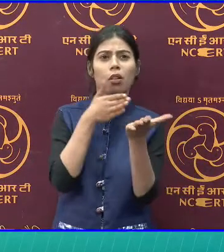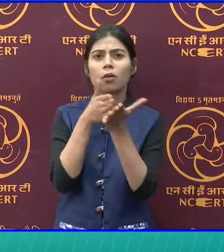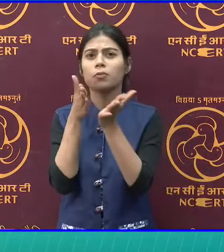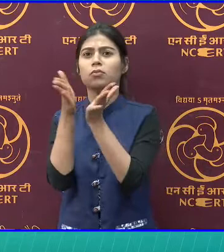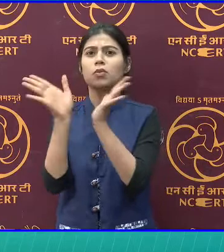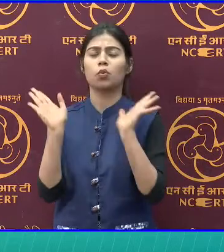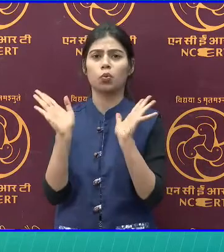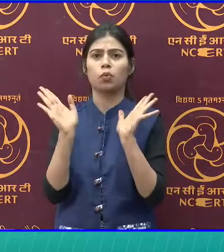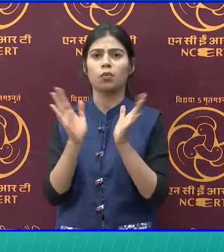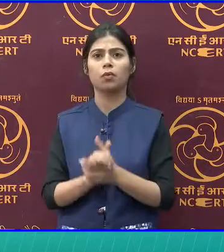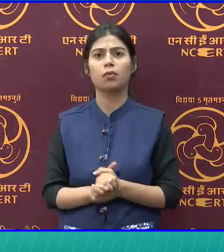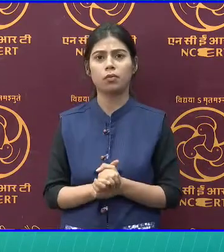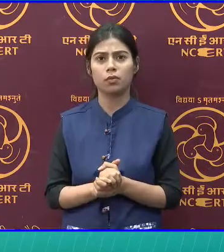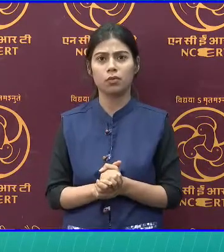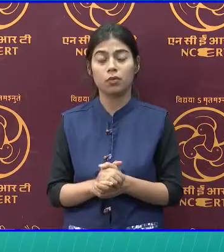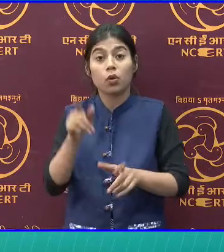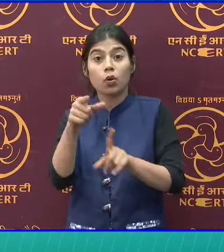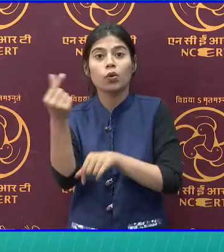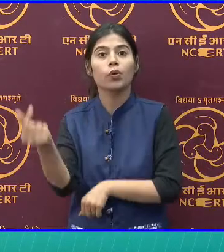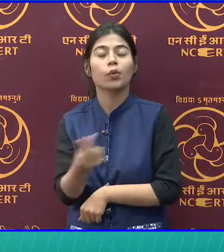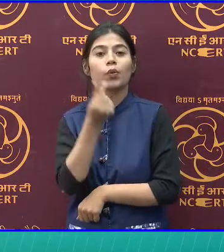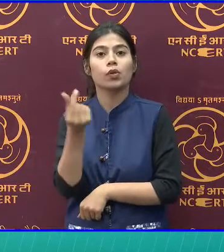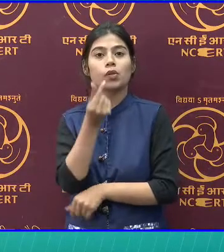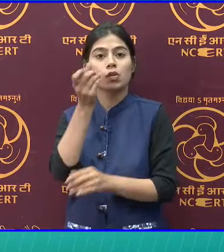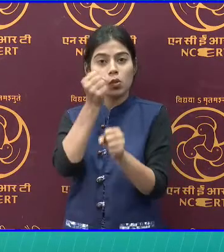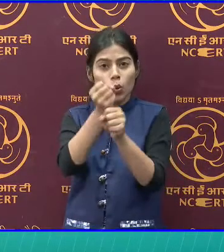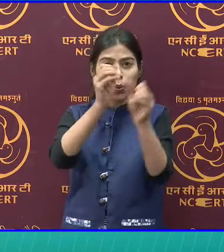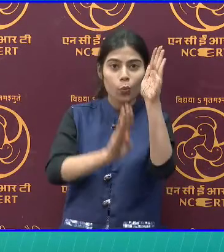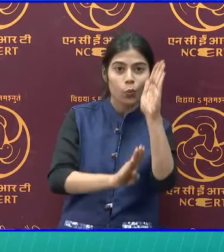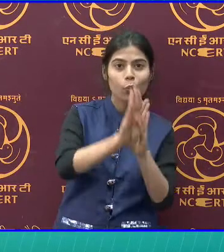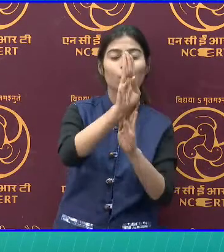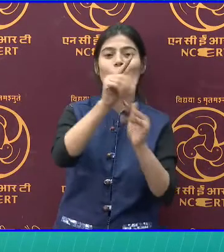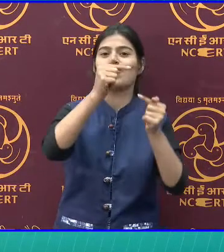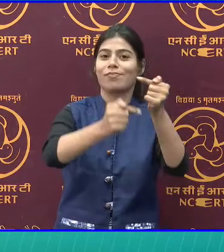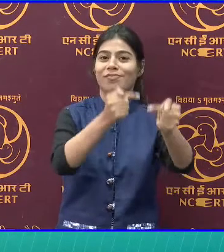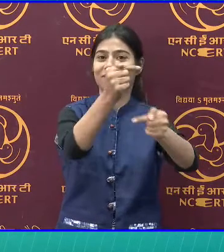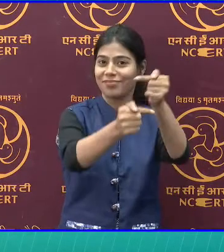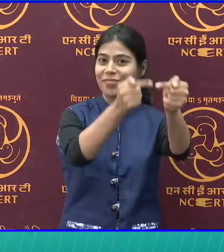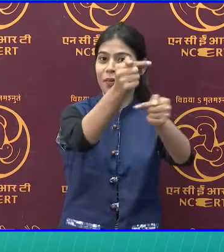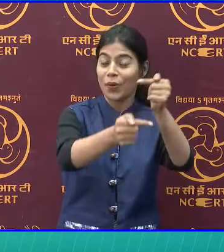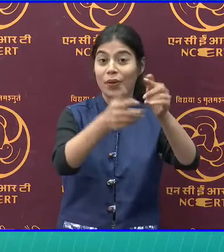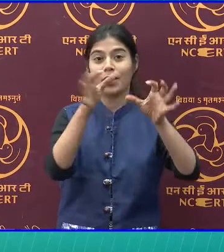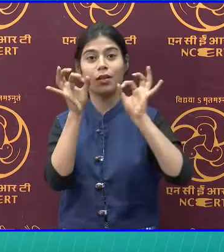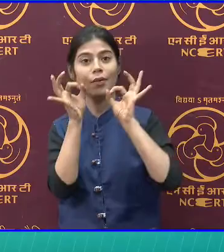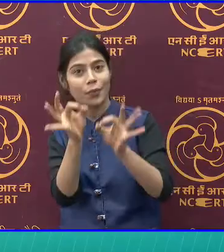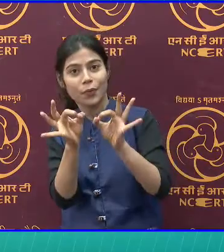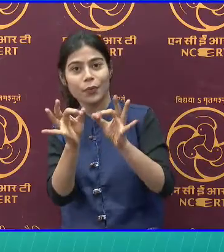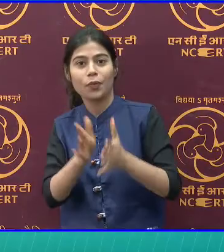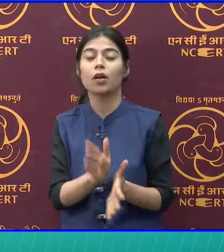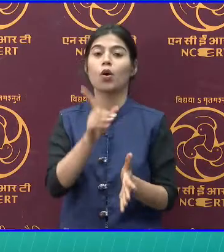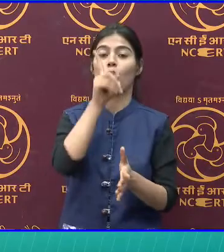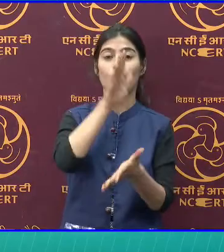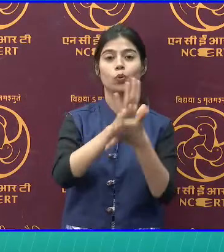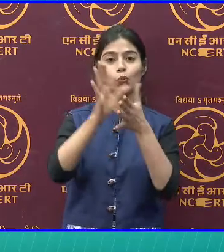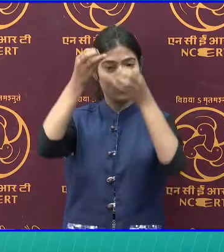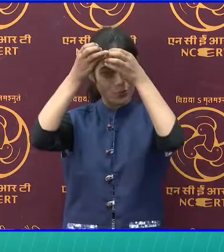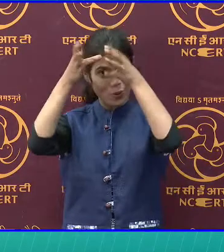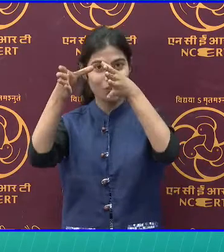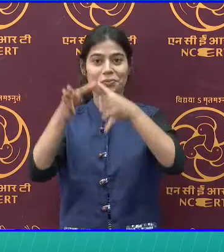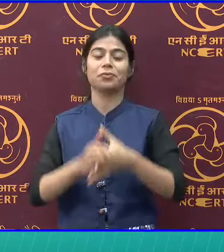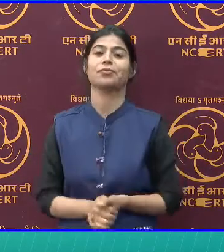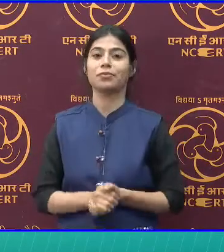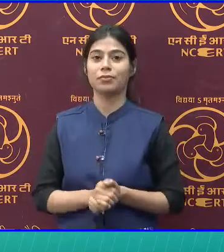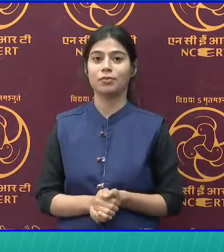that which though it is used only grows every day, that is the greatest wealth of all, the wealth of true knowledge. Yeah.